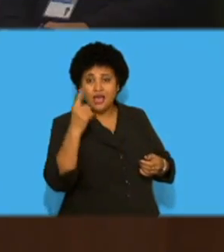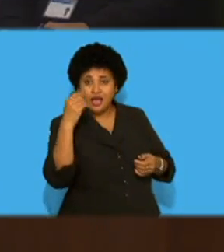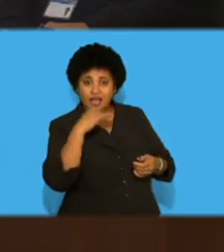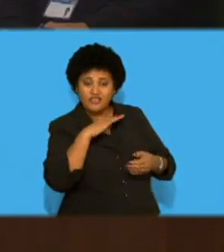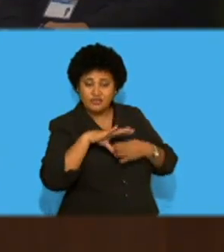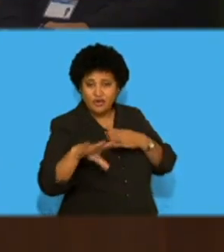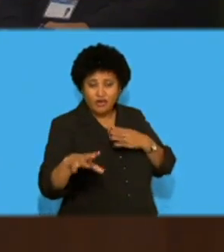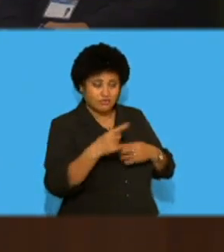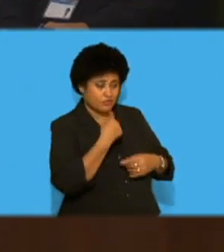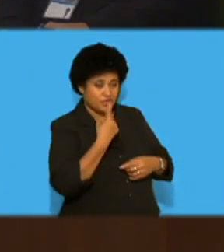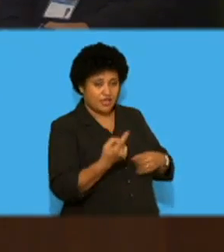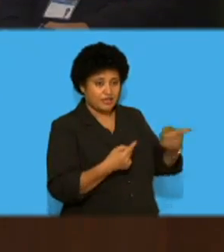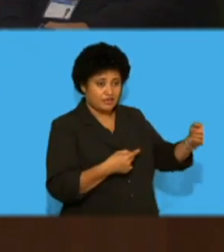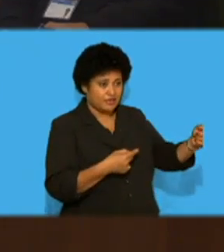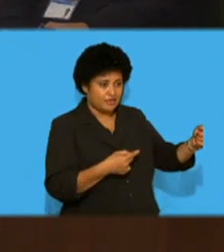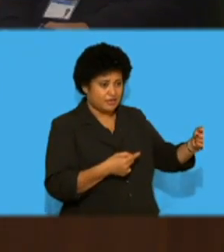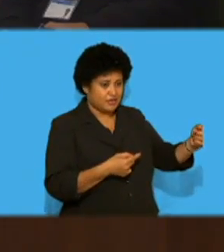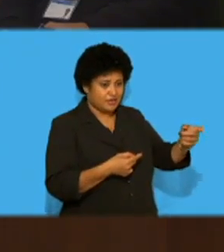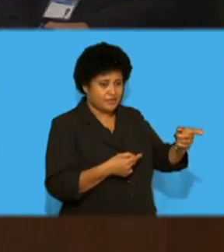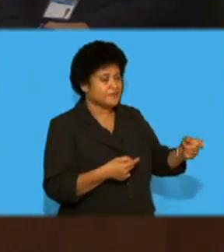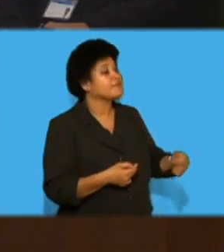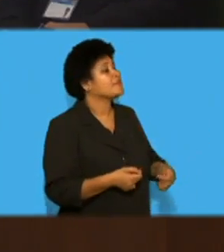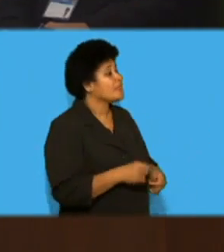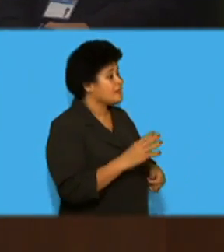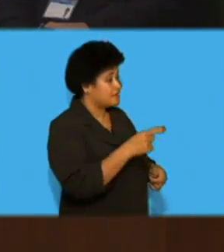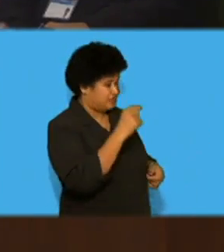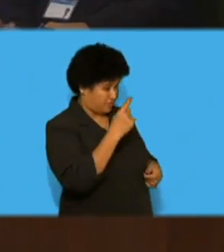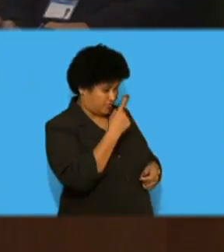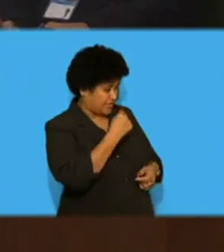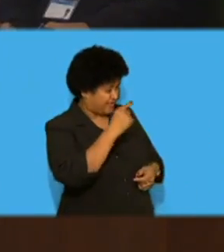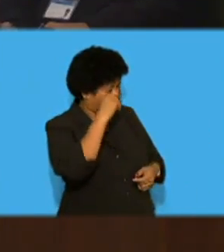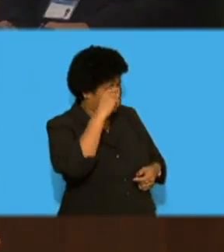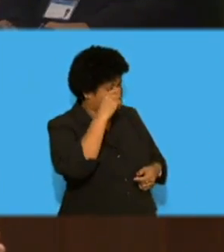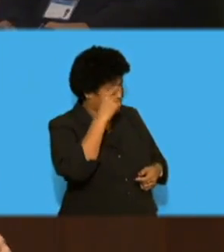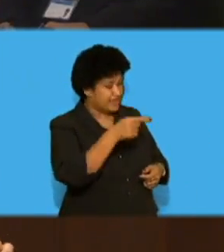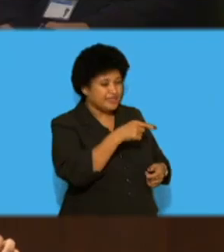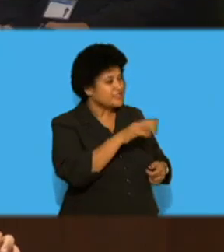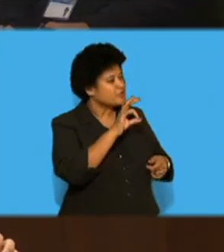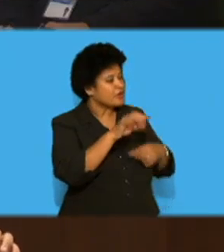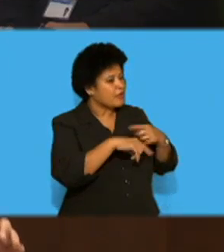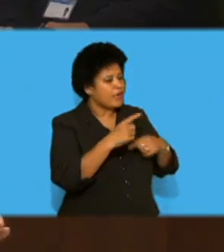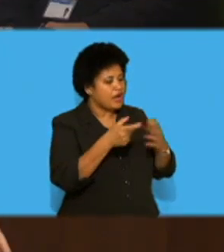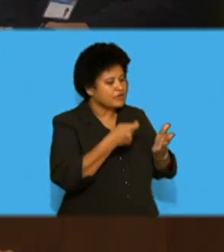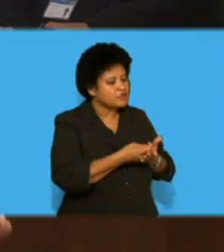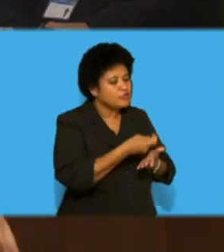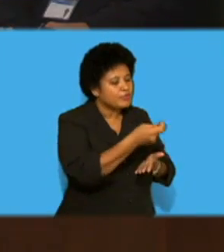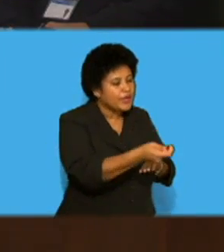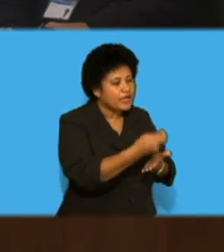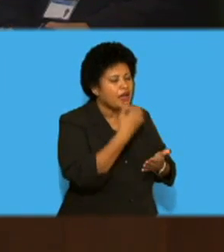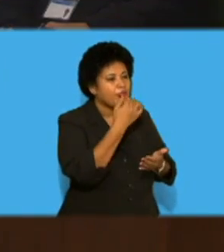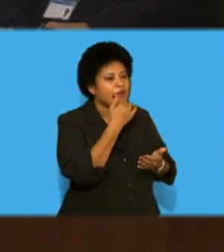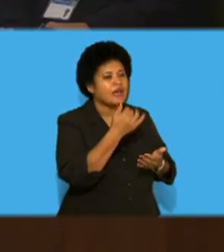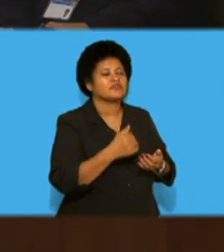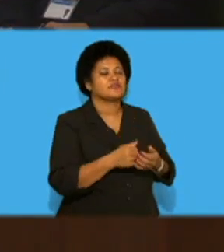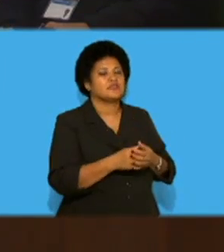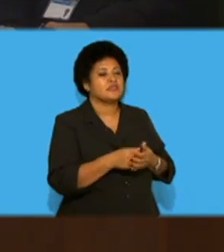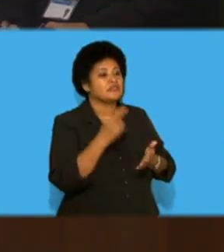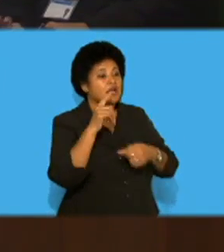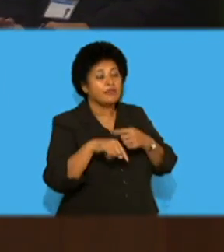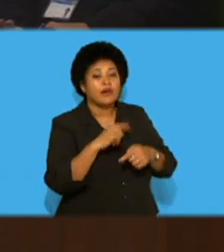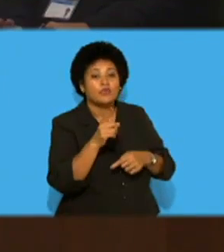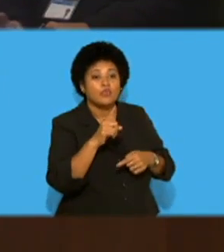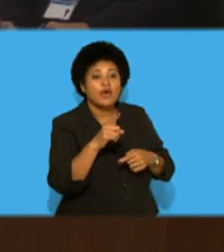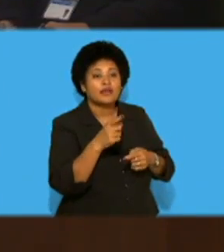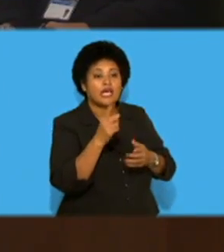we understand, can they understand, Madam Speaker, it's not just about the price you pay, it's about the cost incurred. It's